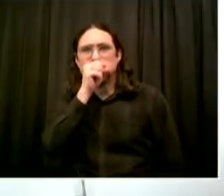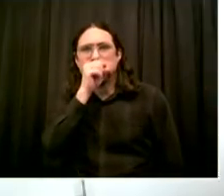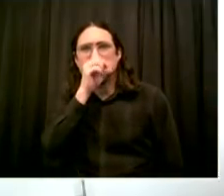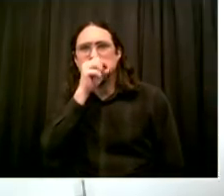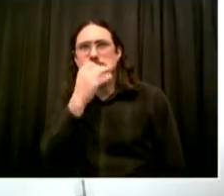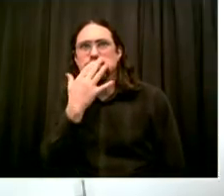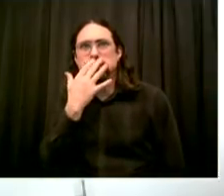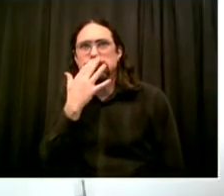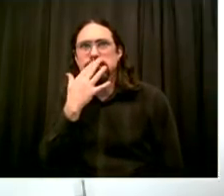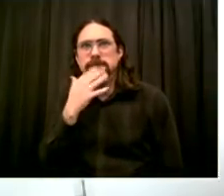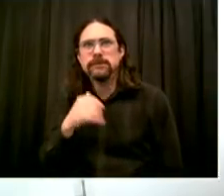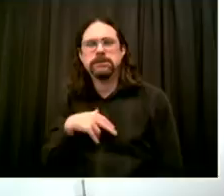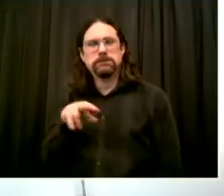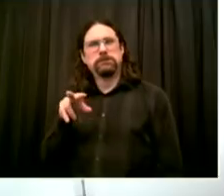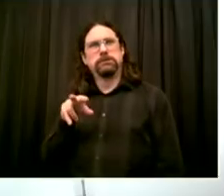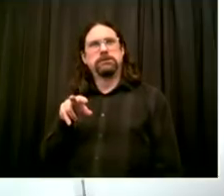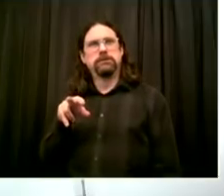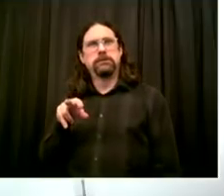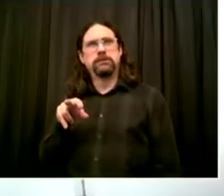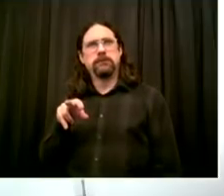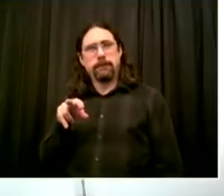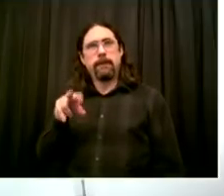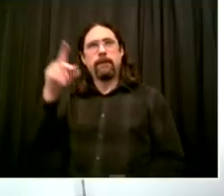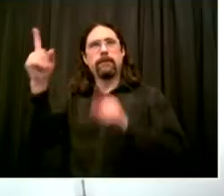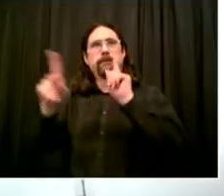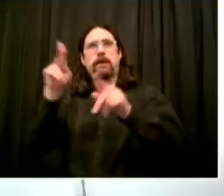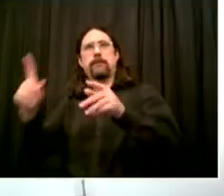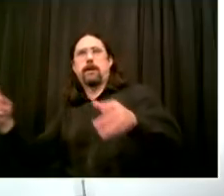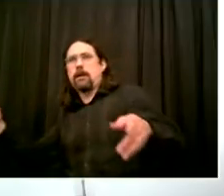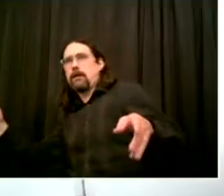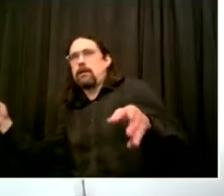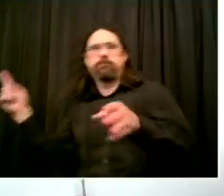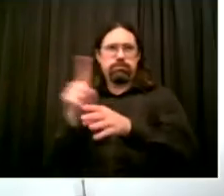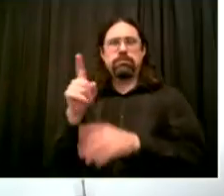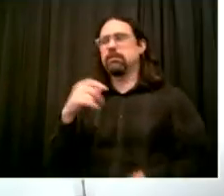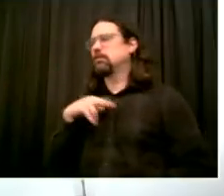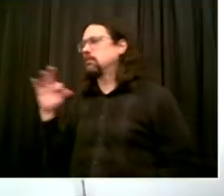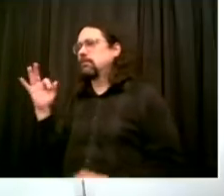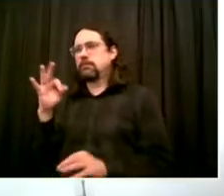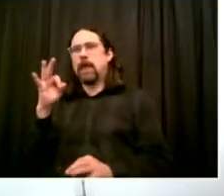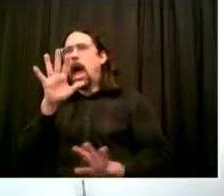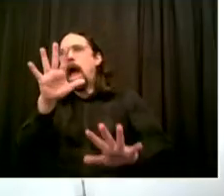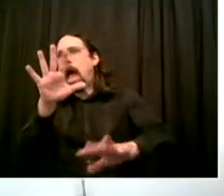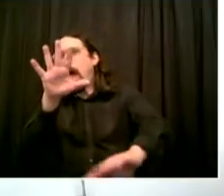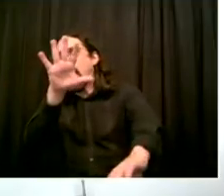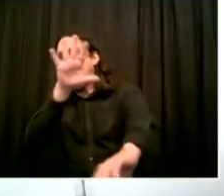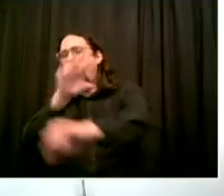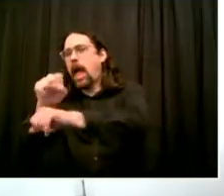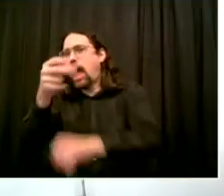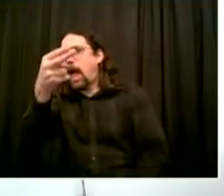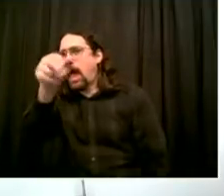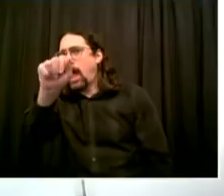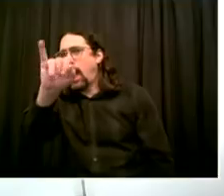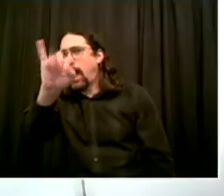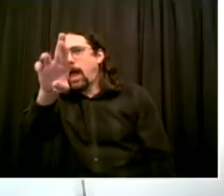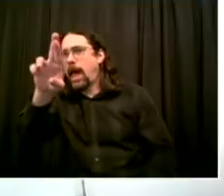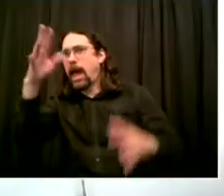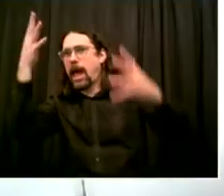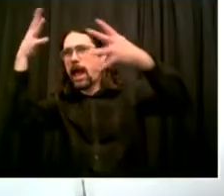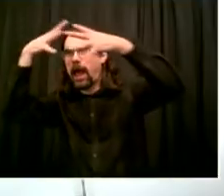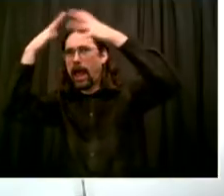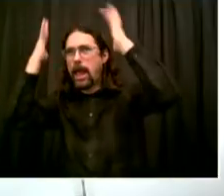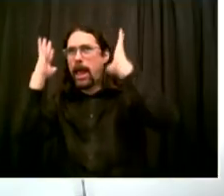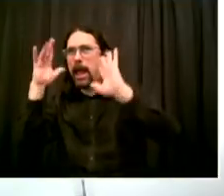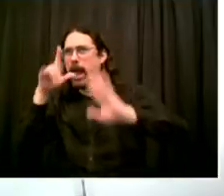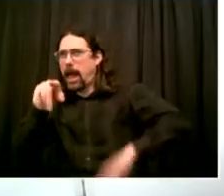unmistakable hair running up into a front lawn, and I looked out of my car and I said, oh my God, that's Erica Ford. I wonder where she's going.